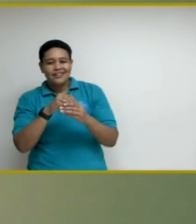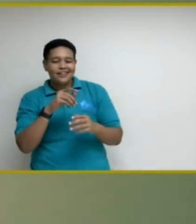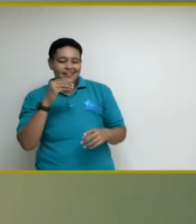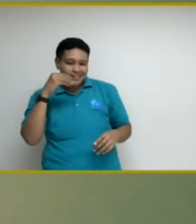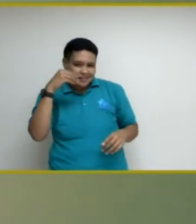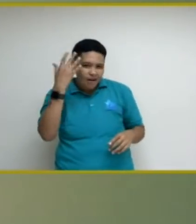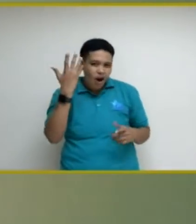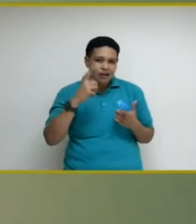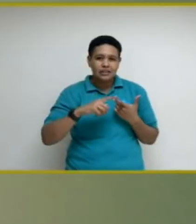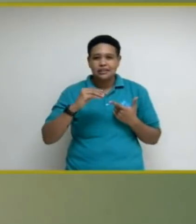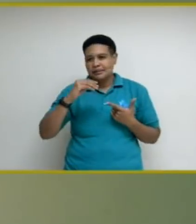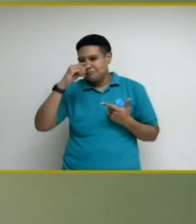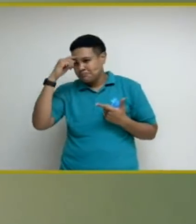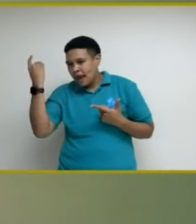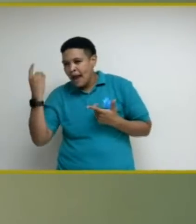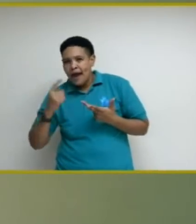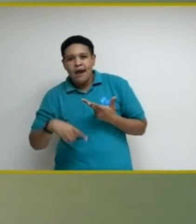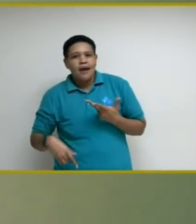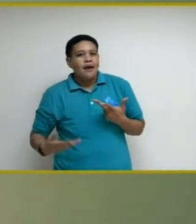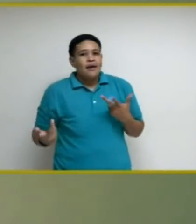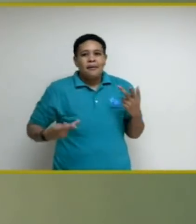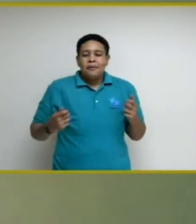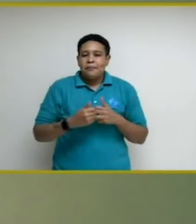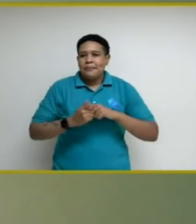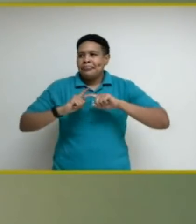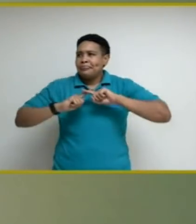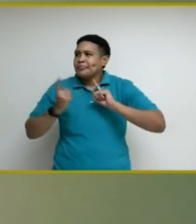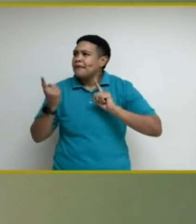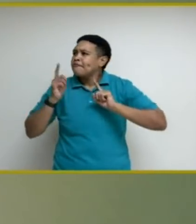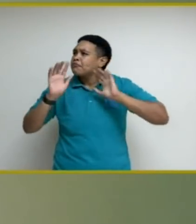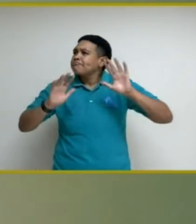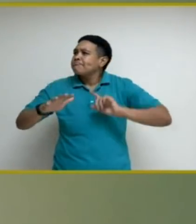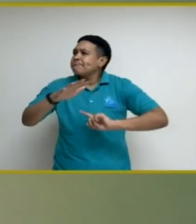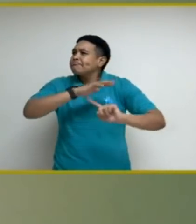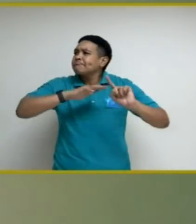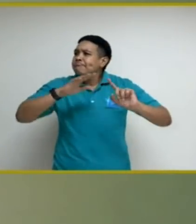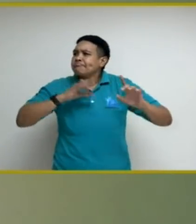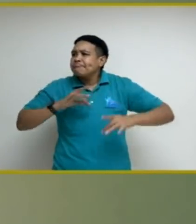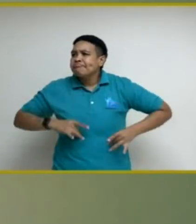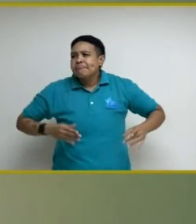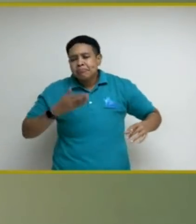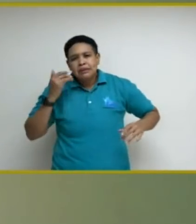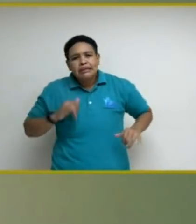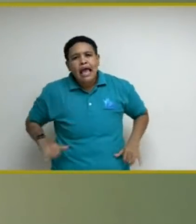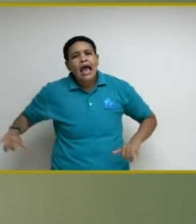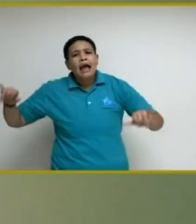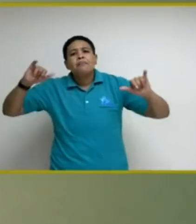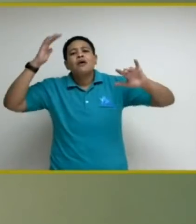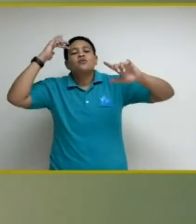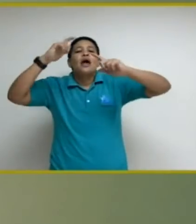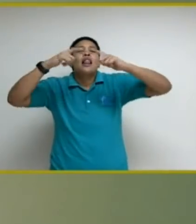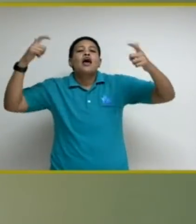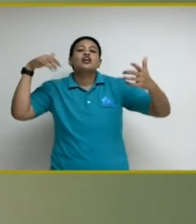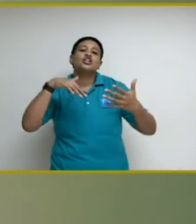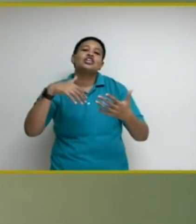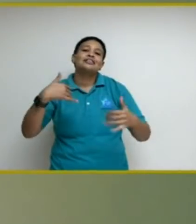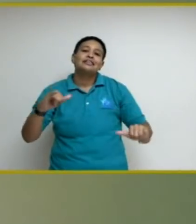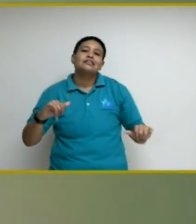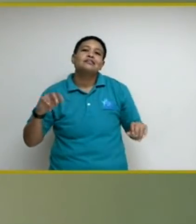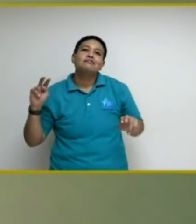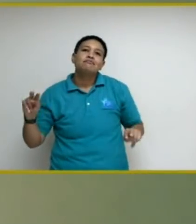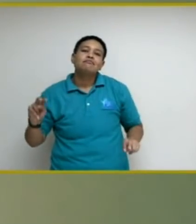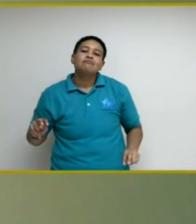in Black persons, persons with different environmental areas. And that's why larger studies are